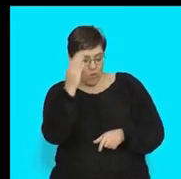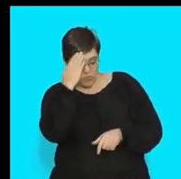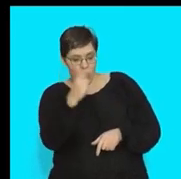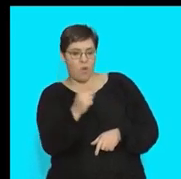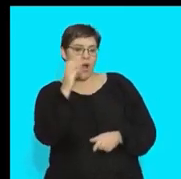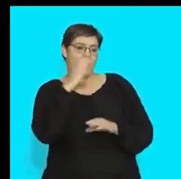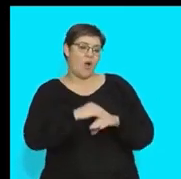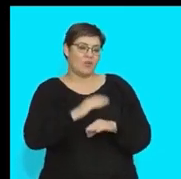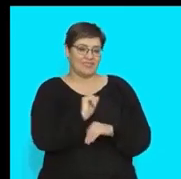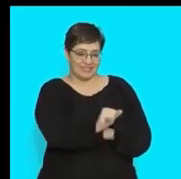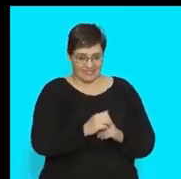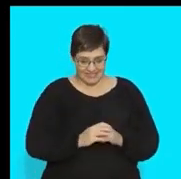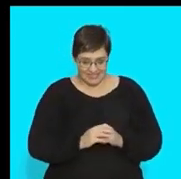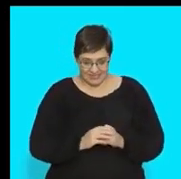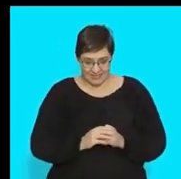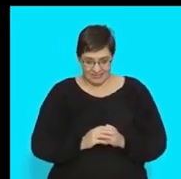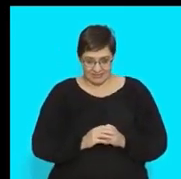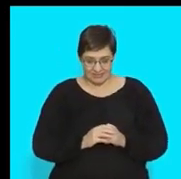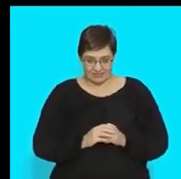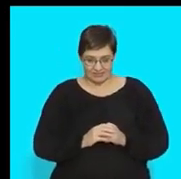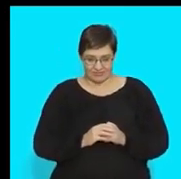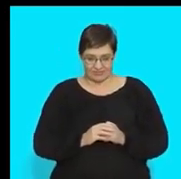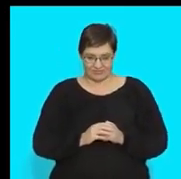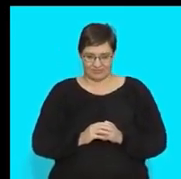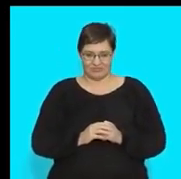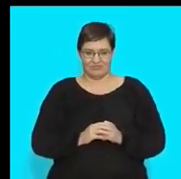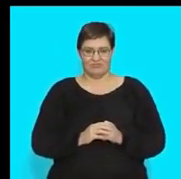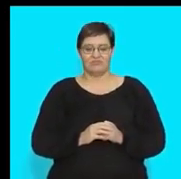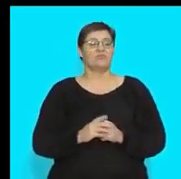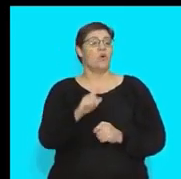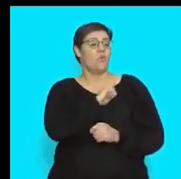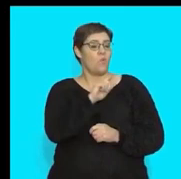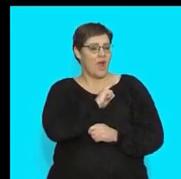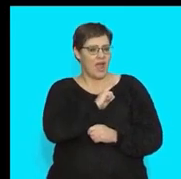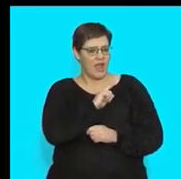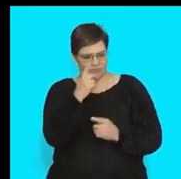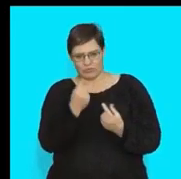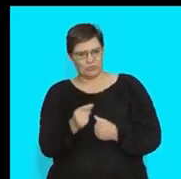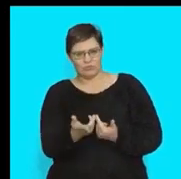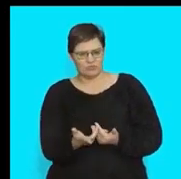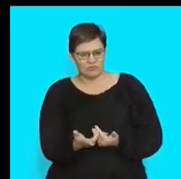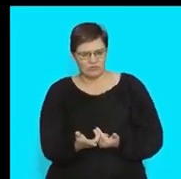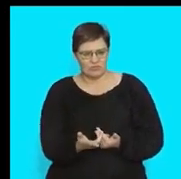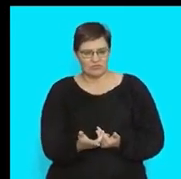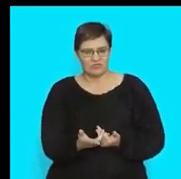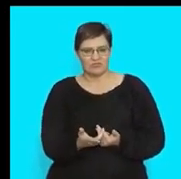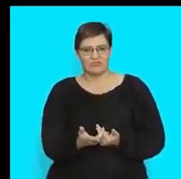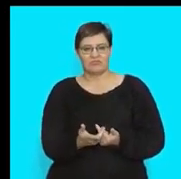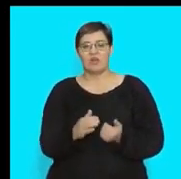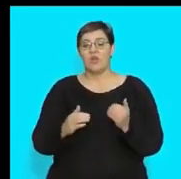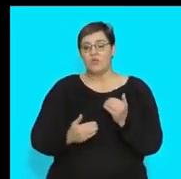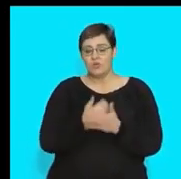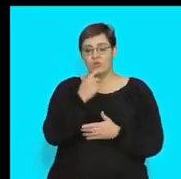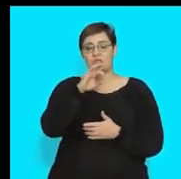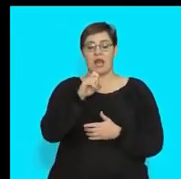can actually see how, all right, old the tree is. And the reason why we can do that is